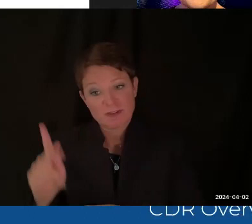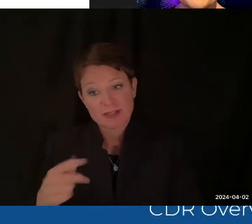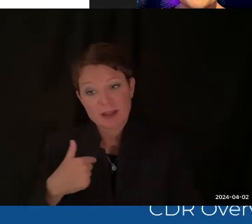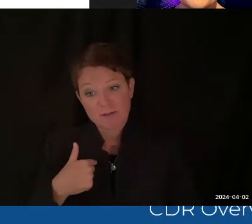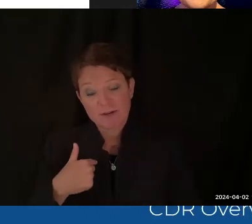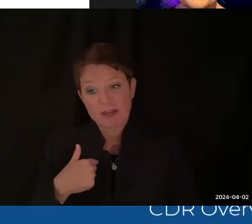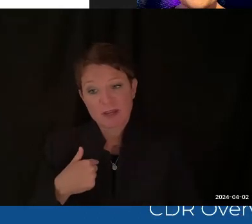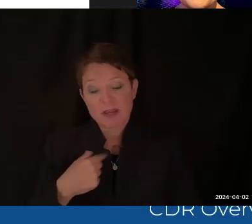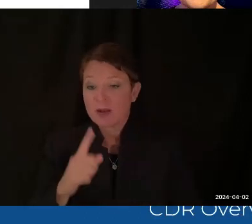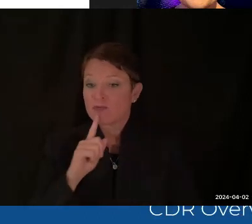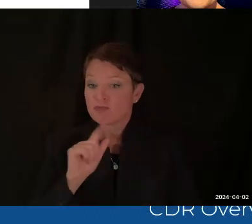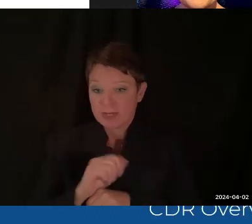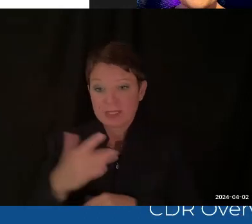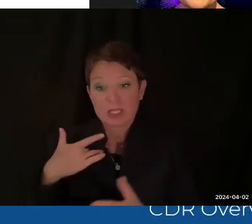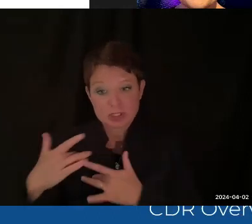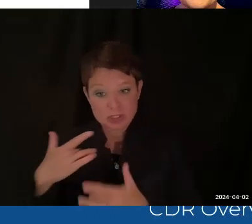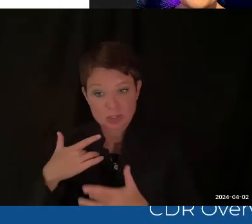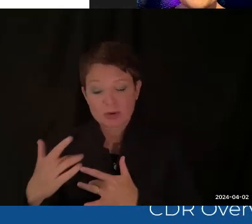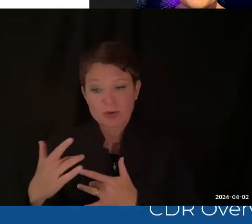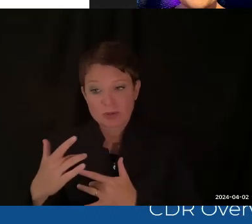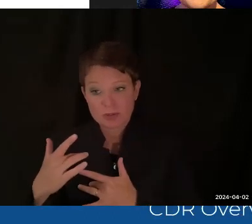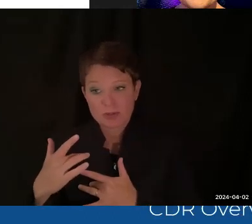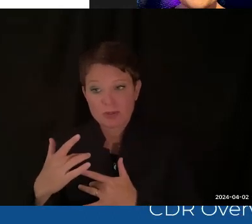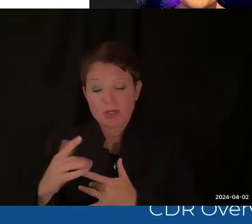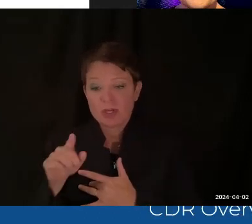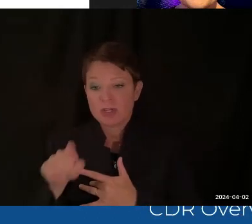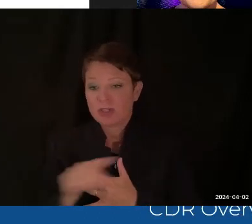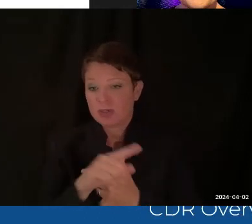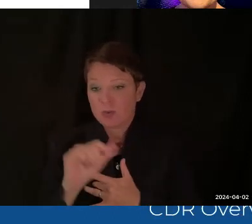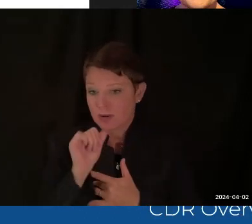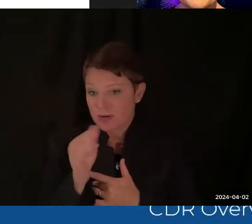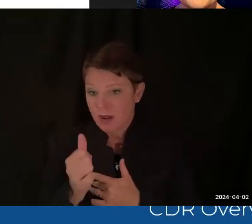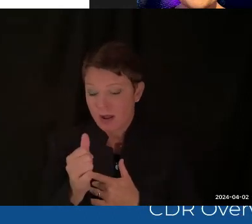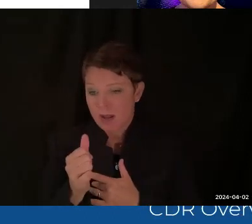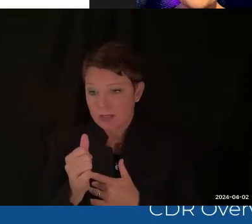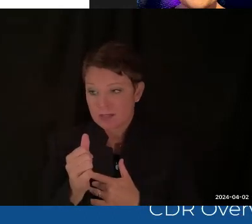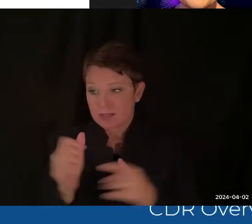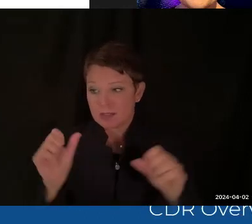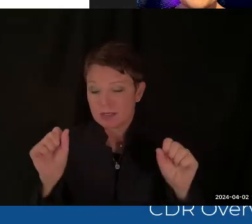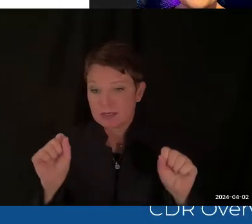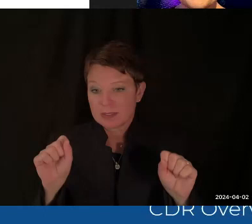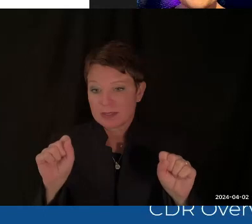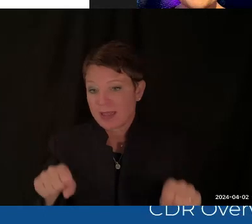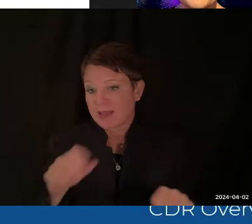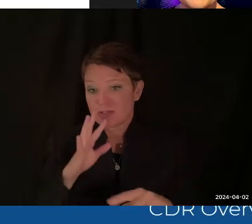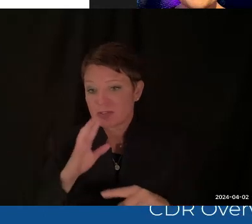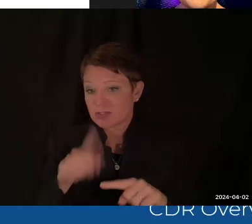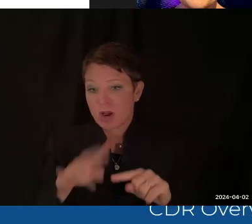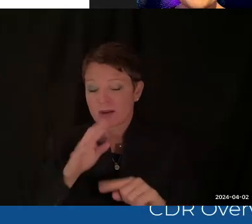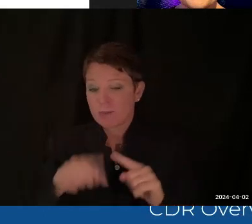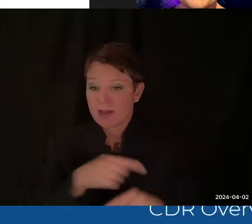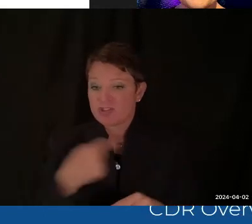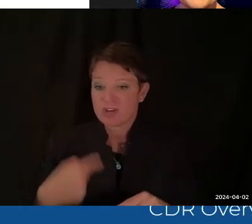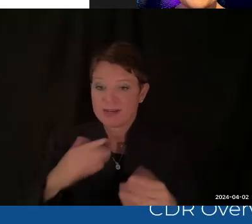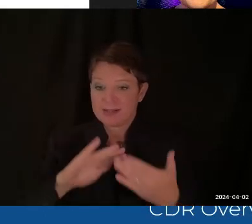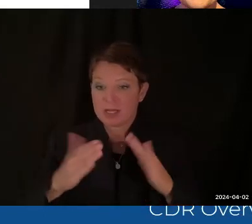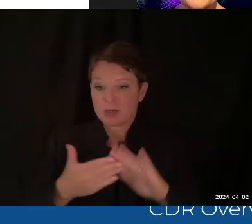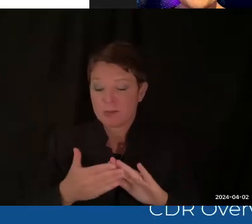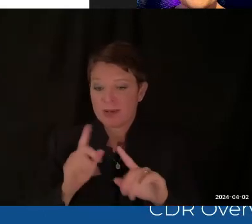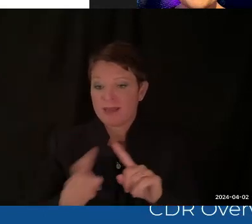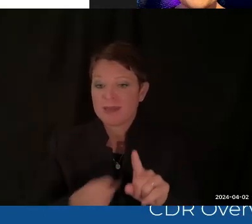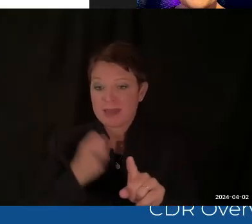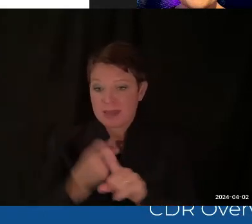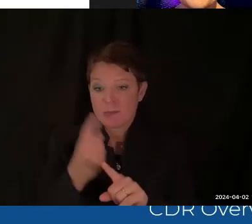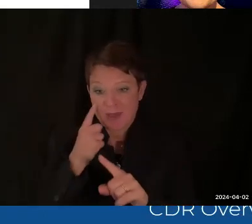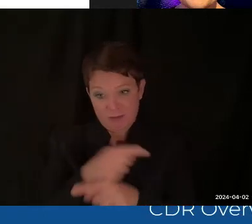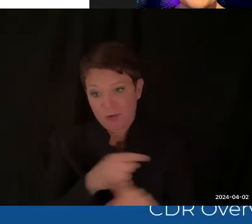I'm very concerned that you're not able to talk about the Chinatown community and the impact